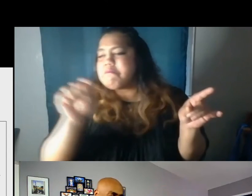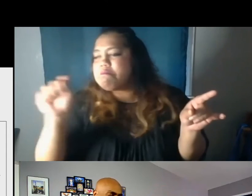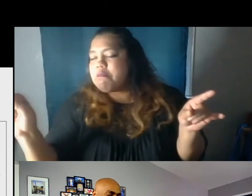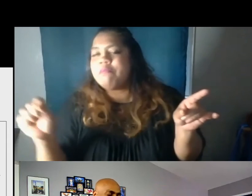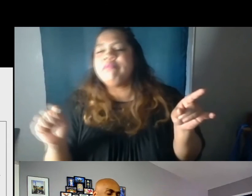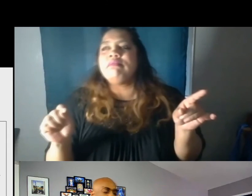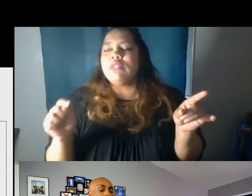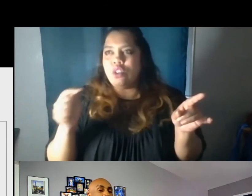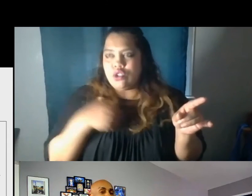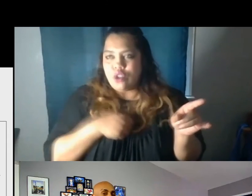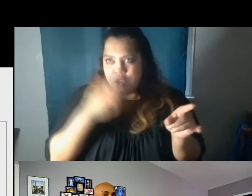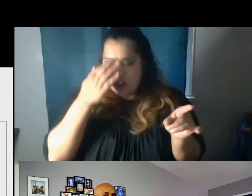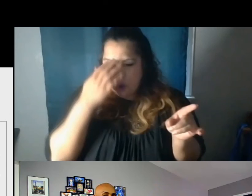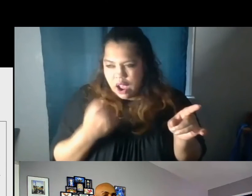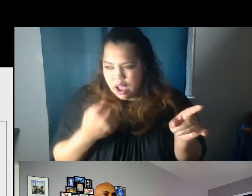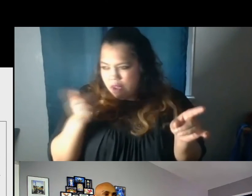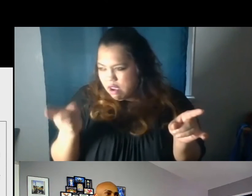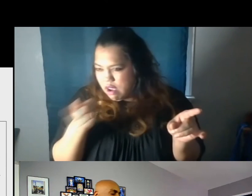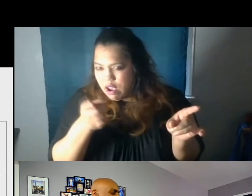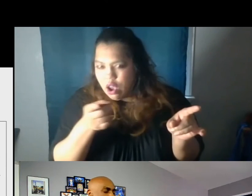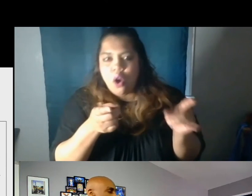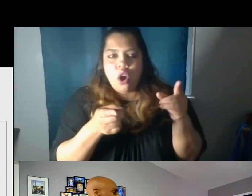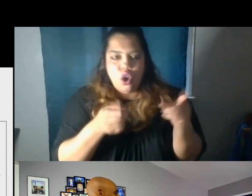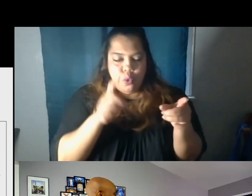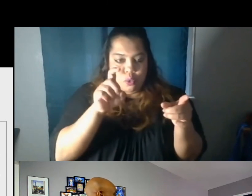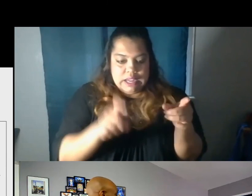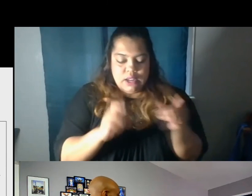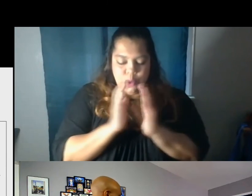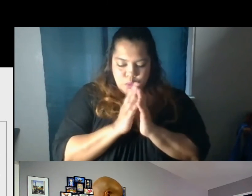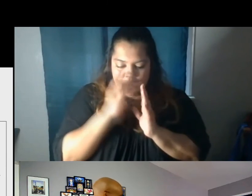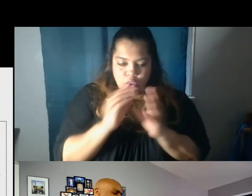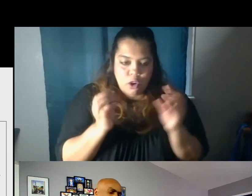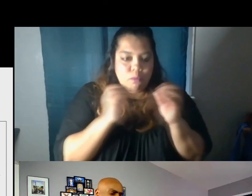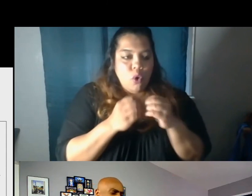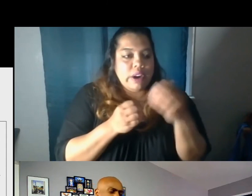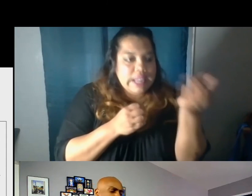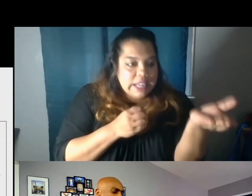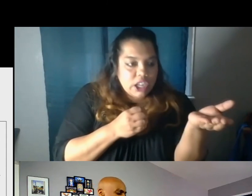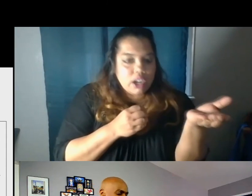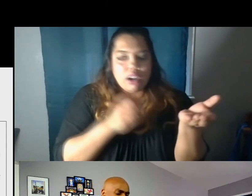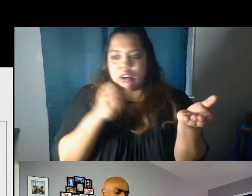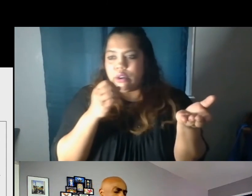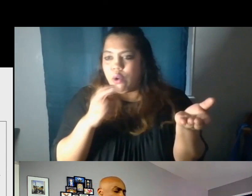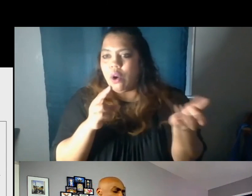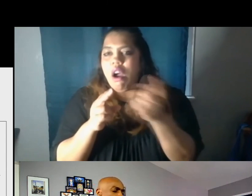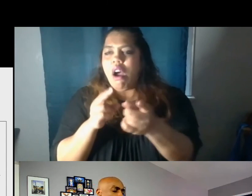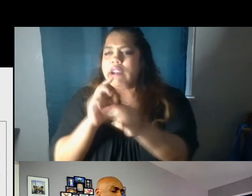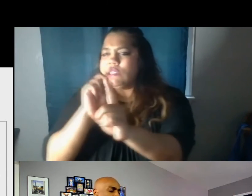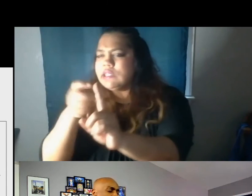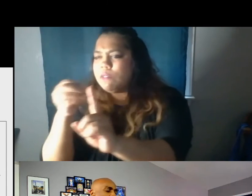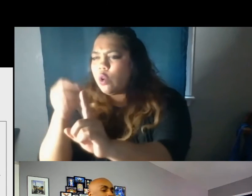and fiscally demonstrate and manifest. So simply we are asking that everyone in your own